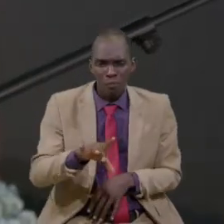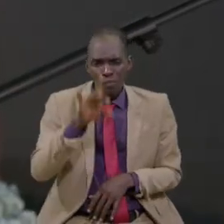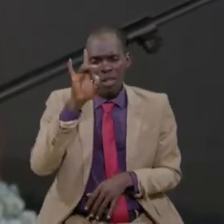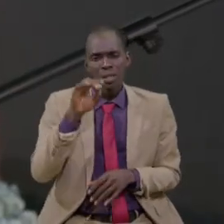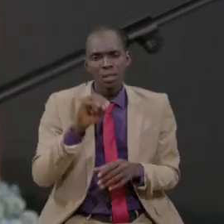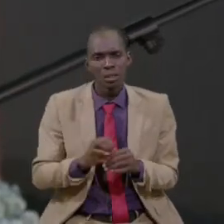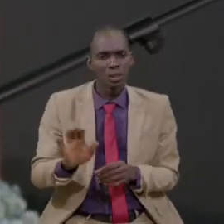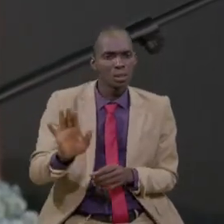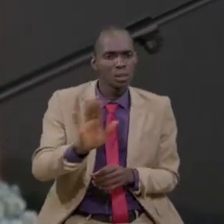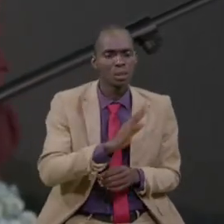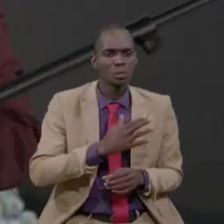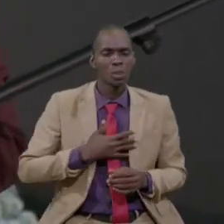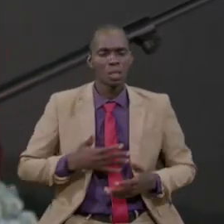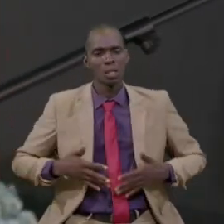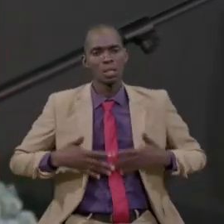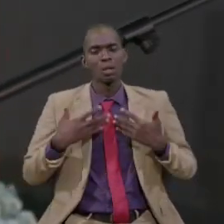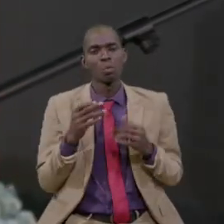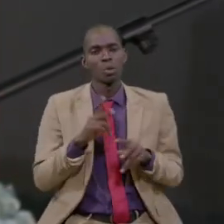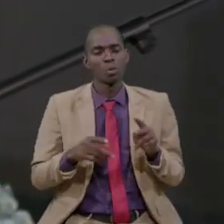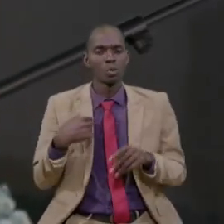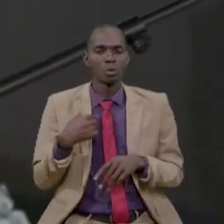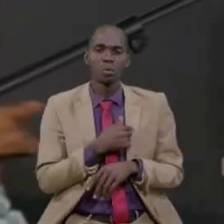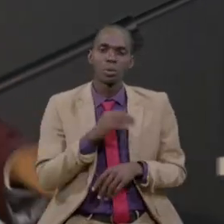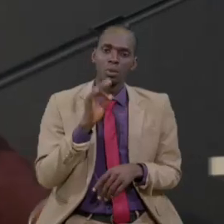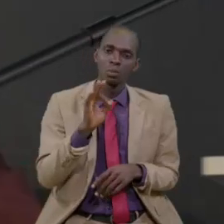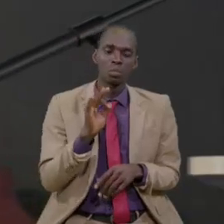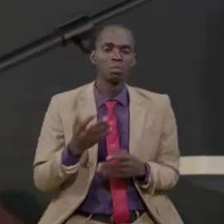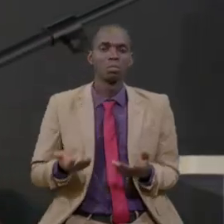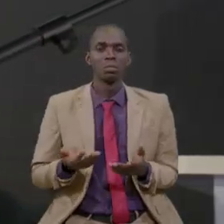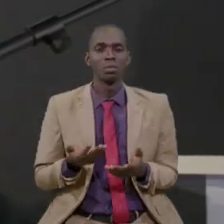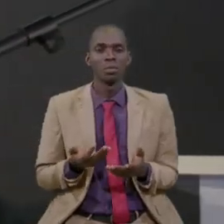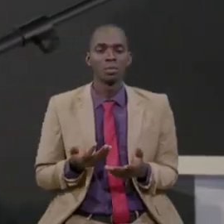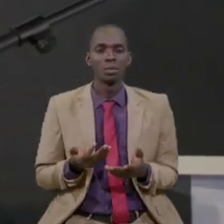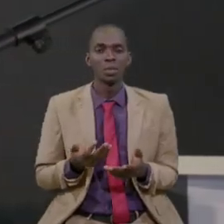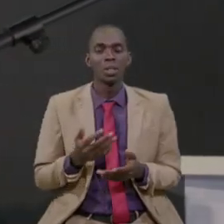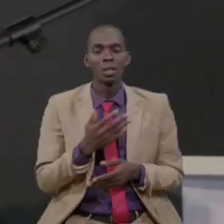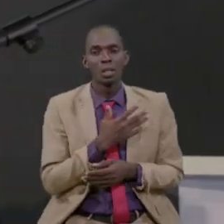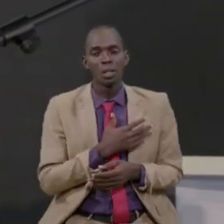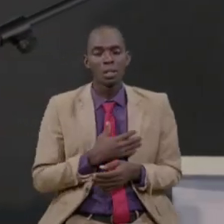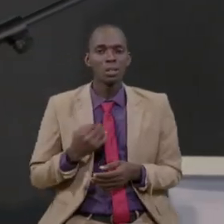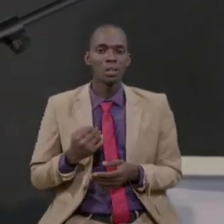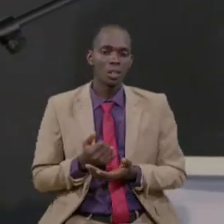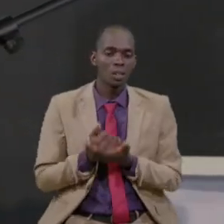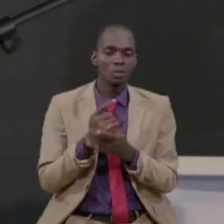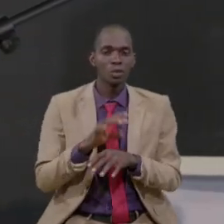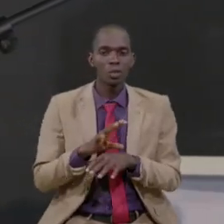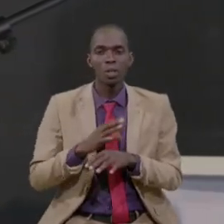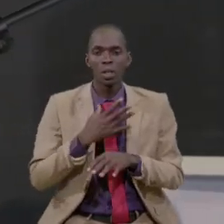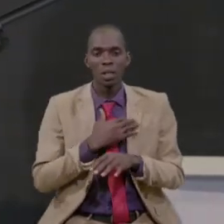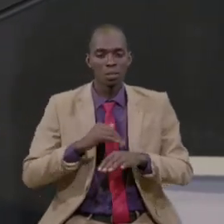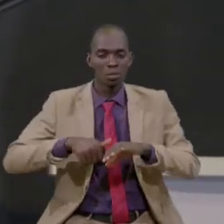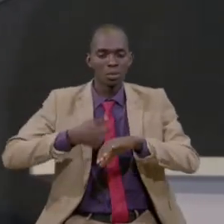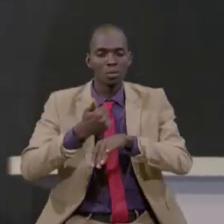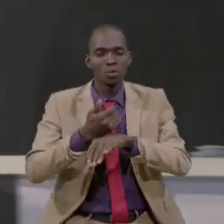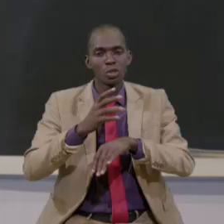we're ministering to? Let's help the church and stabilize them in the experience